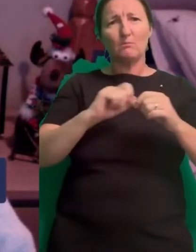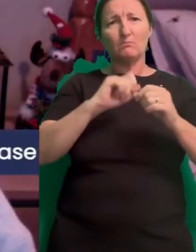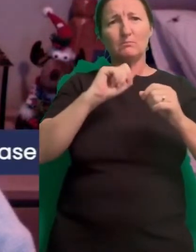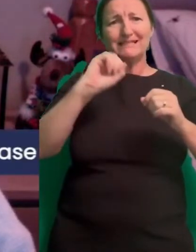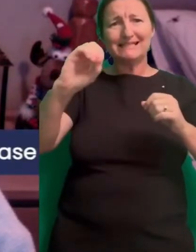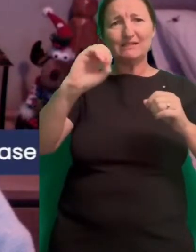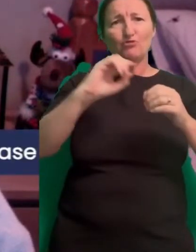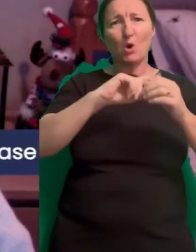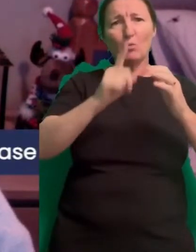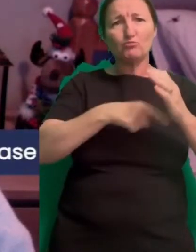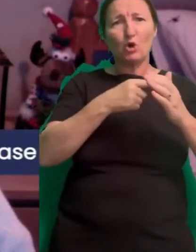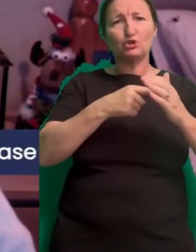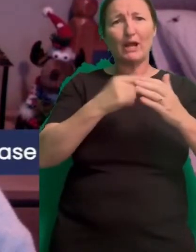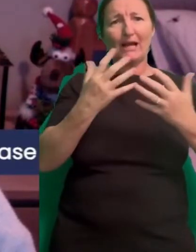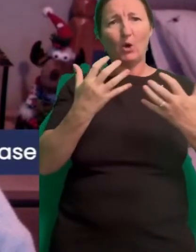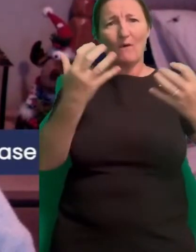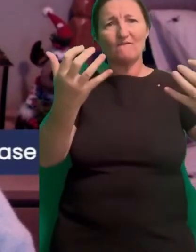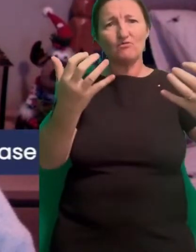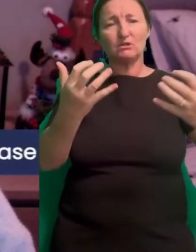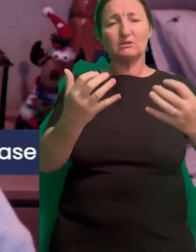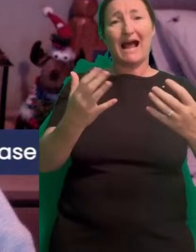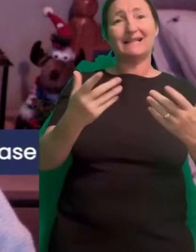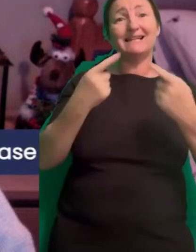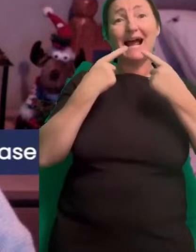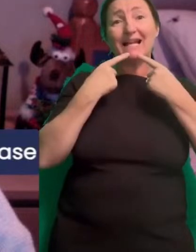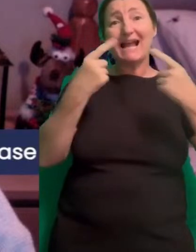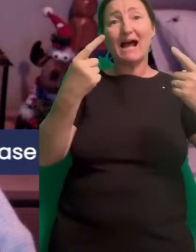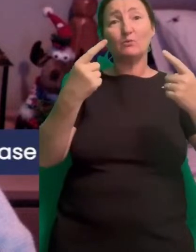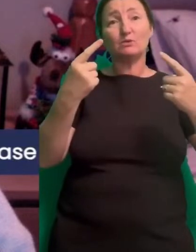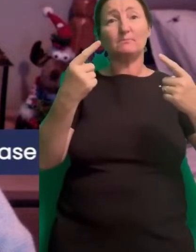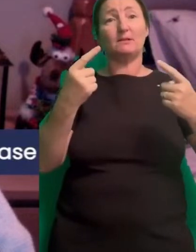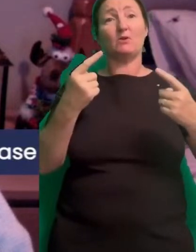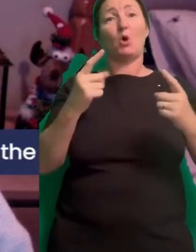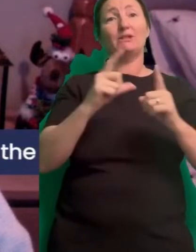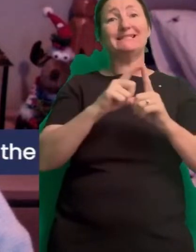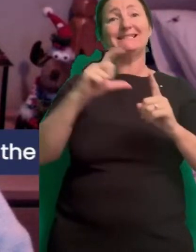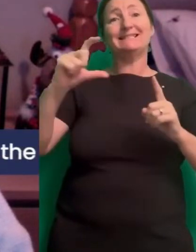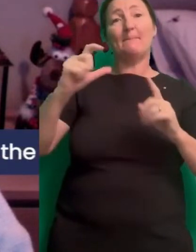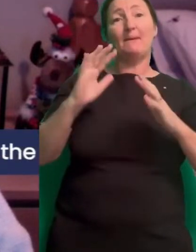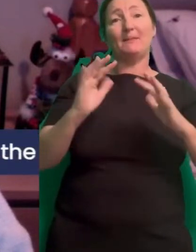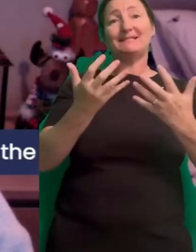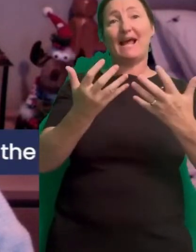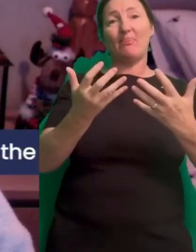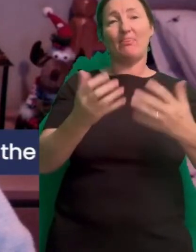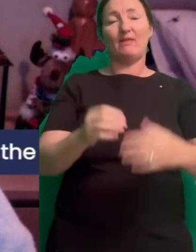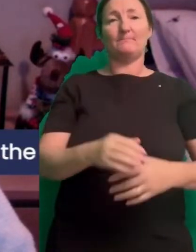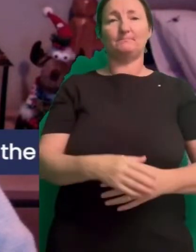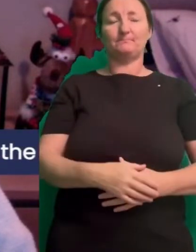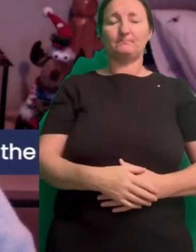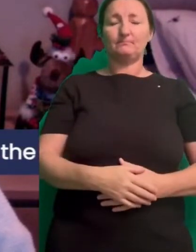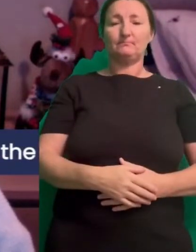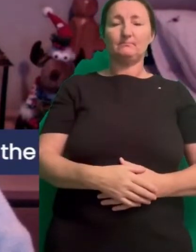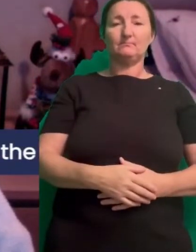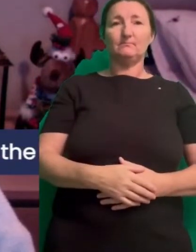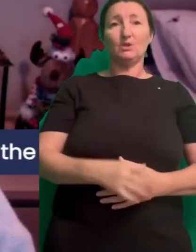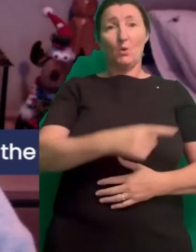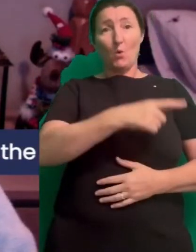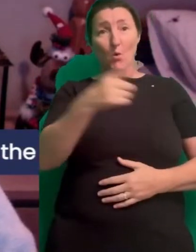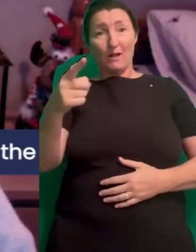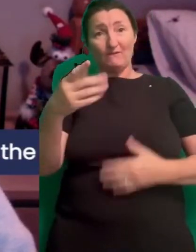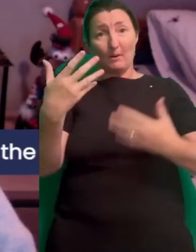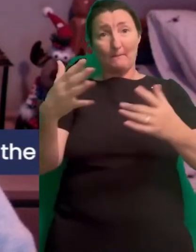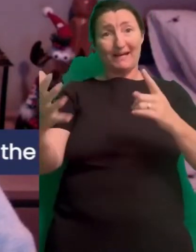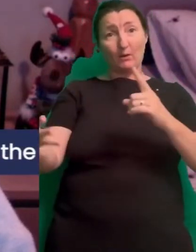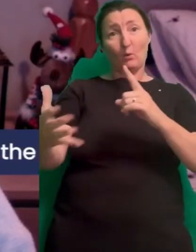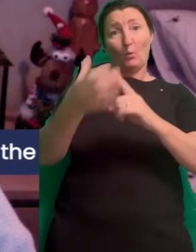10th of December. So to all of you winners that announced today, please stay tuned, follow our socials, and